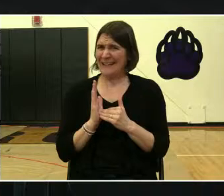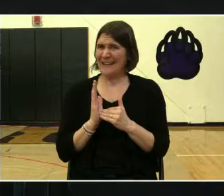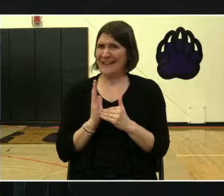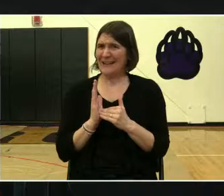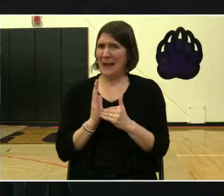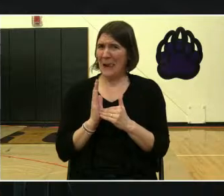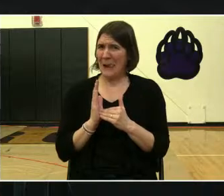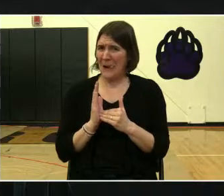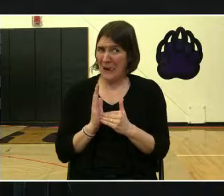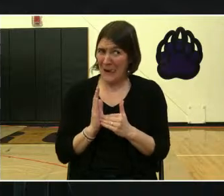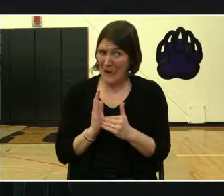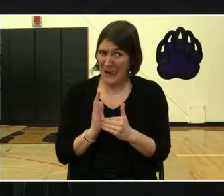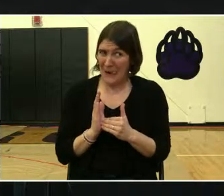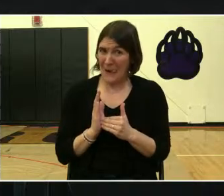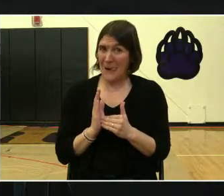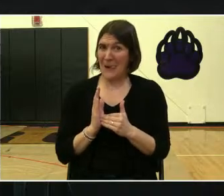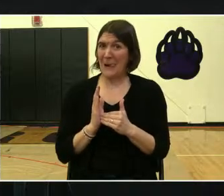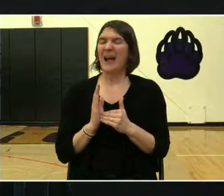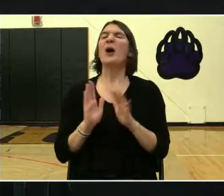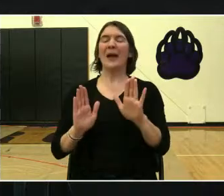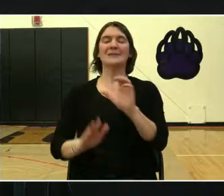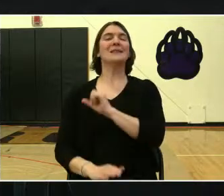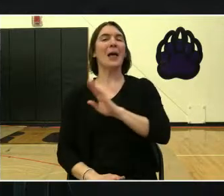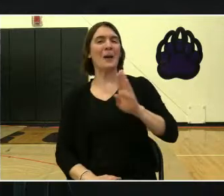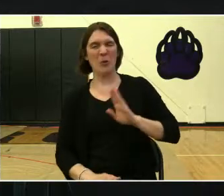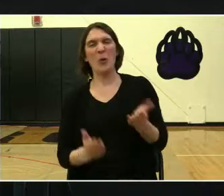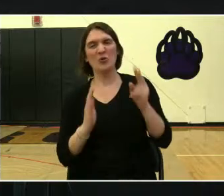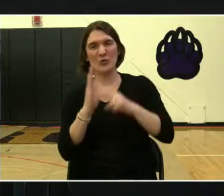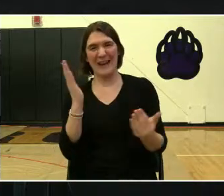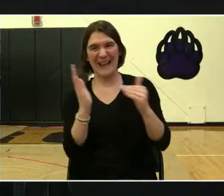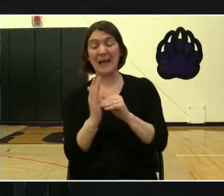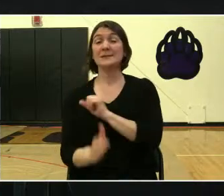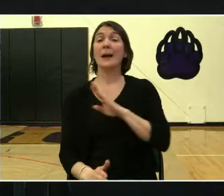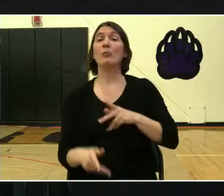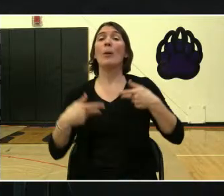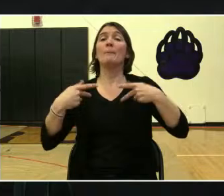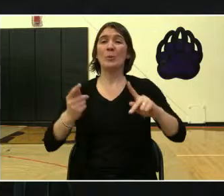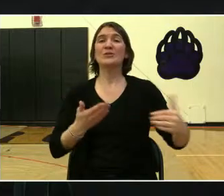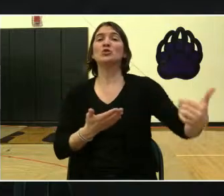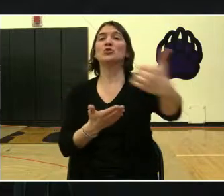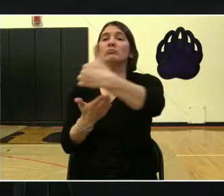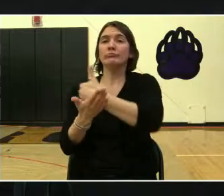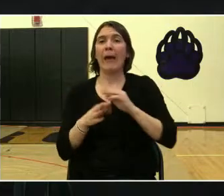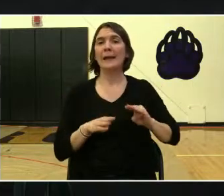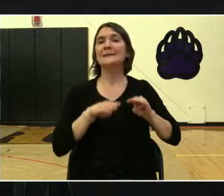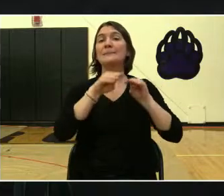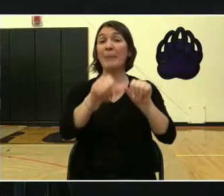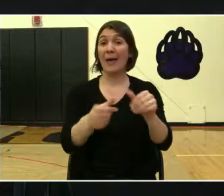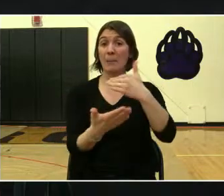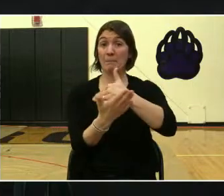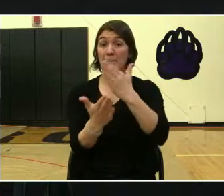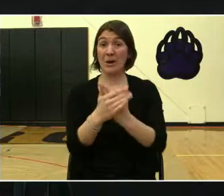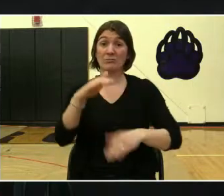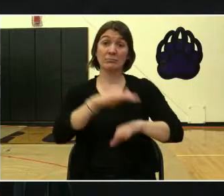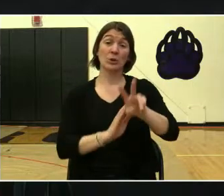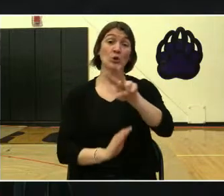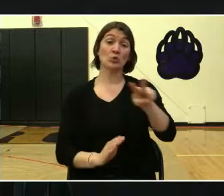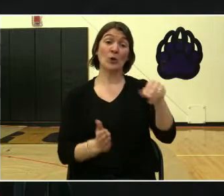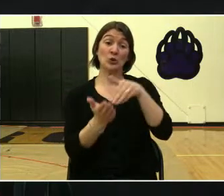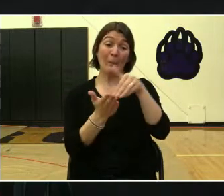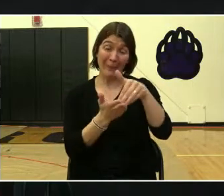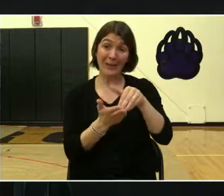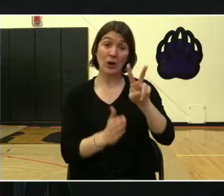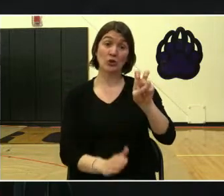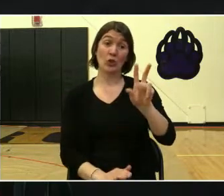seconded that the select board be authorized to raise appropriate and expend the sum not to exceed